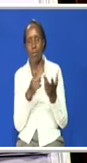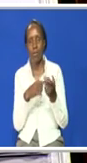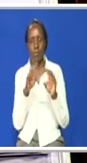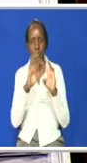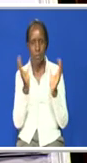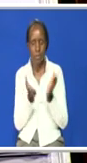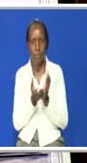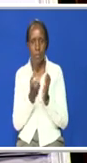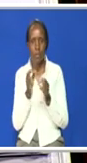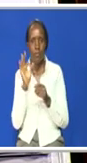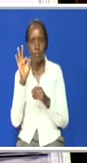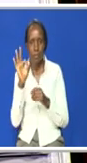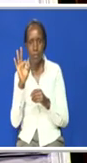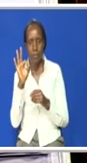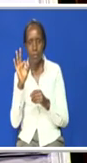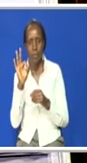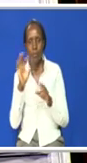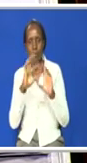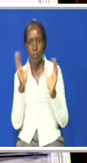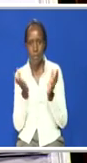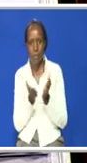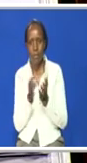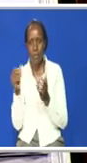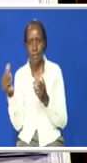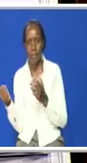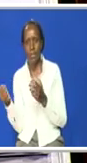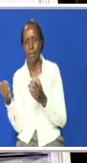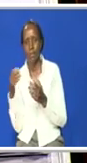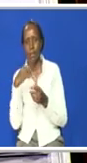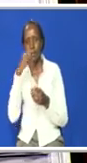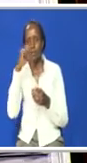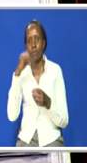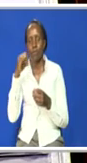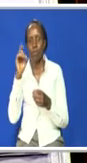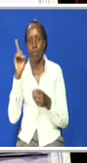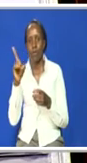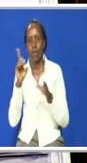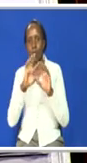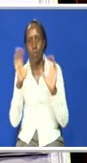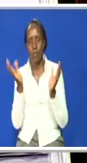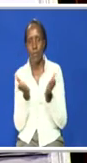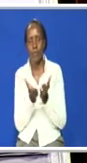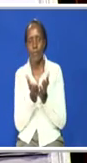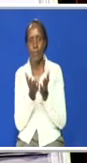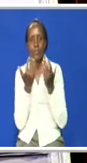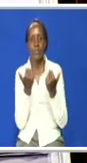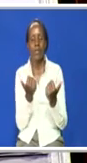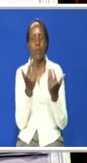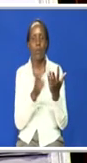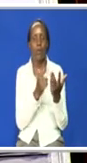Correct, three balls. Here I draw one ball. Let's count them